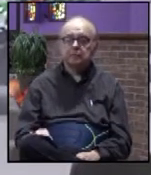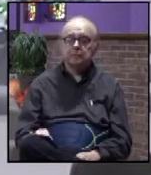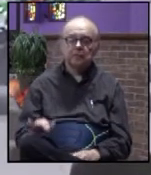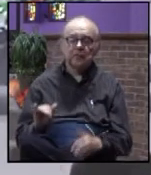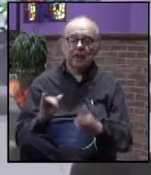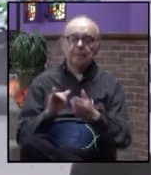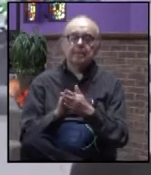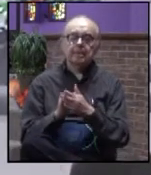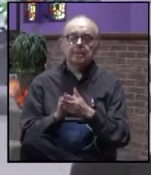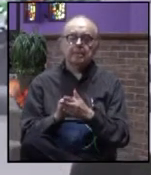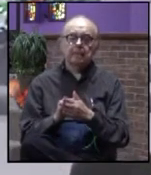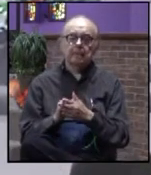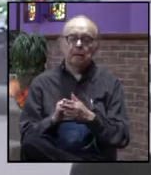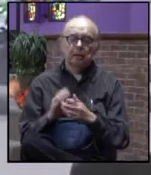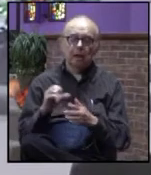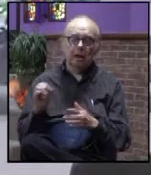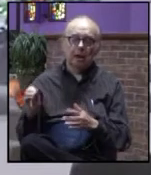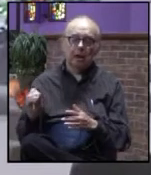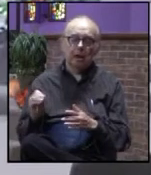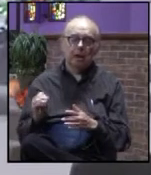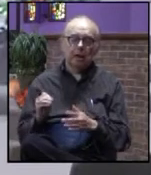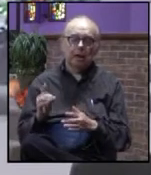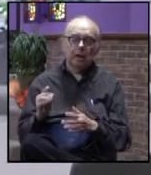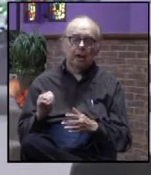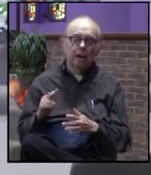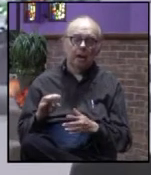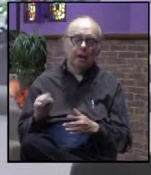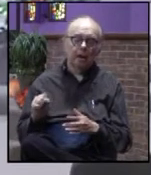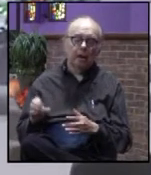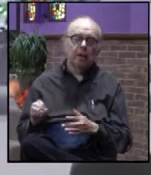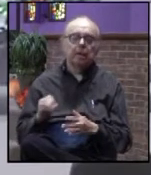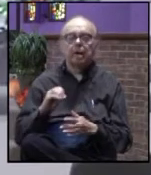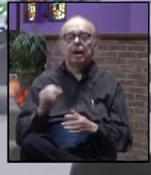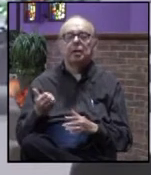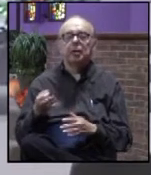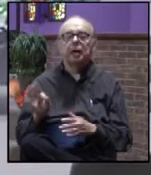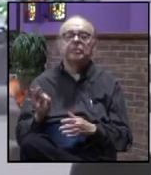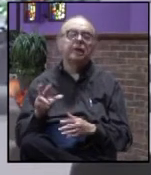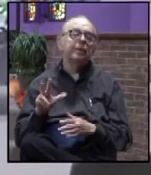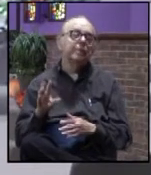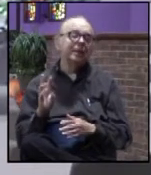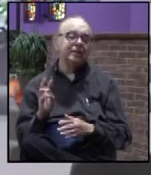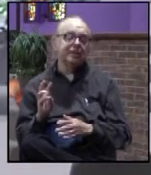this company, a Danish company in 1936,